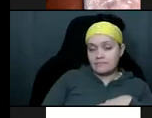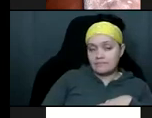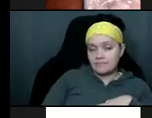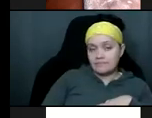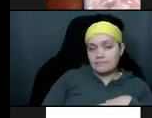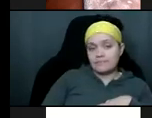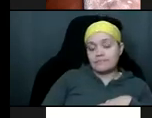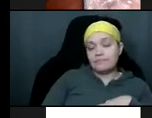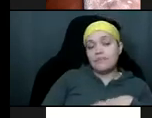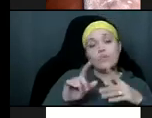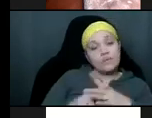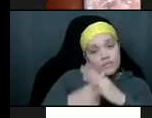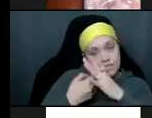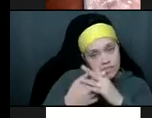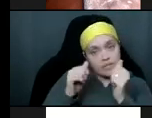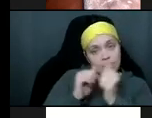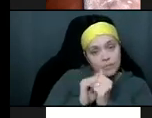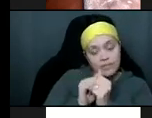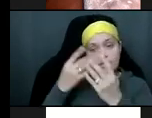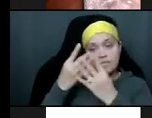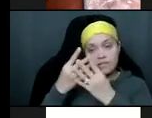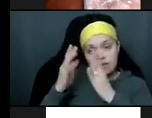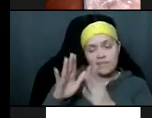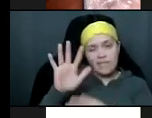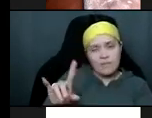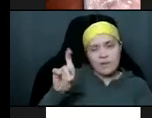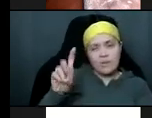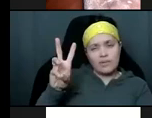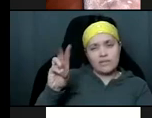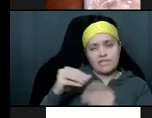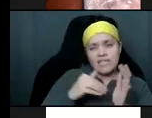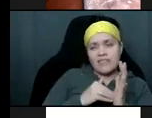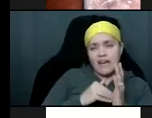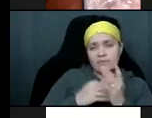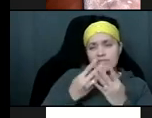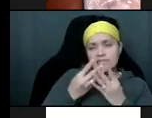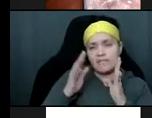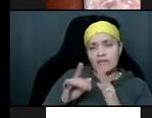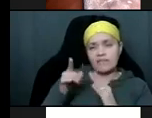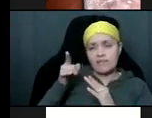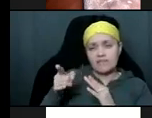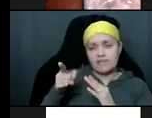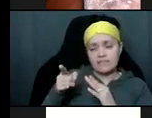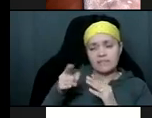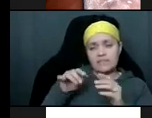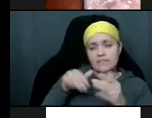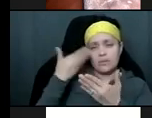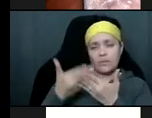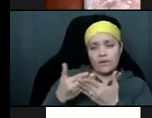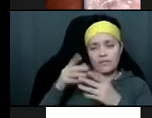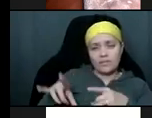Well, they started with the convicts, and they had about 160,000 convicts coming to Australia